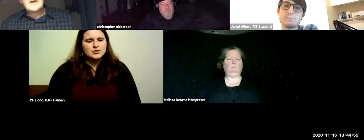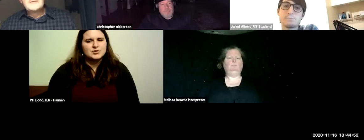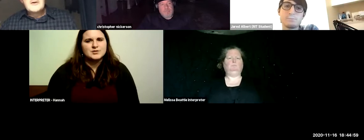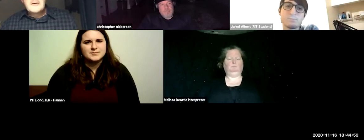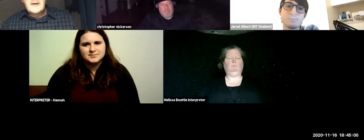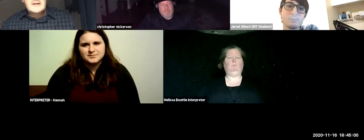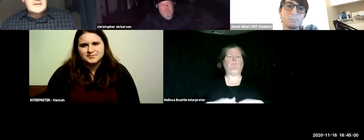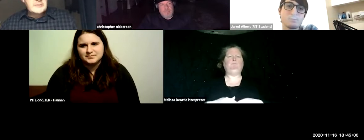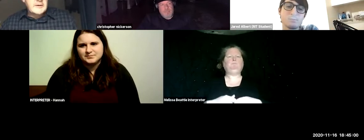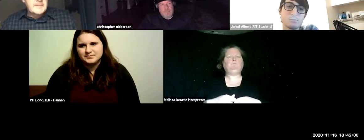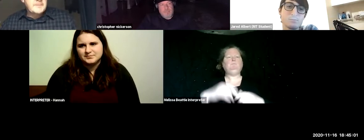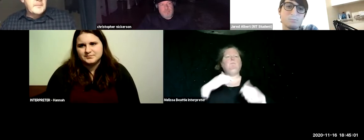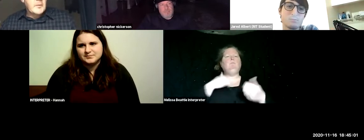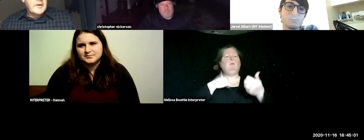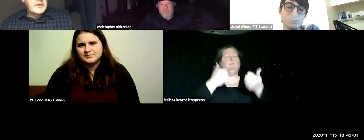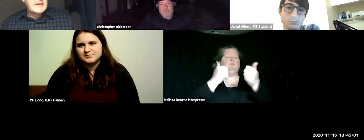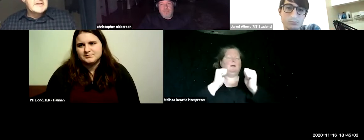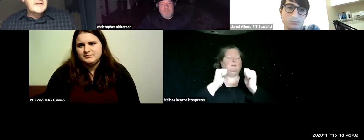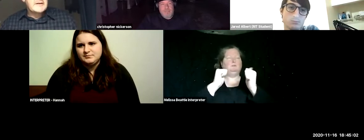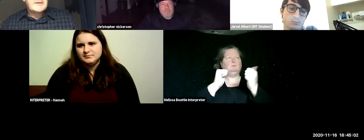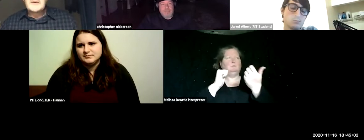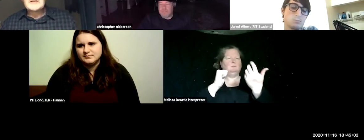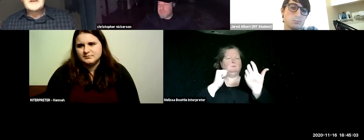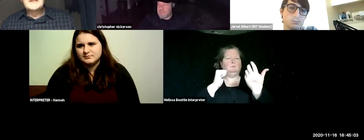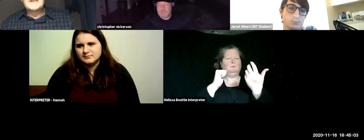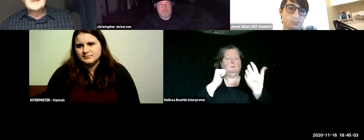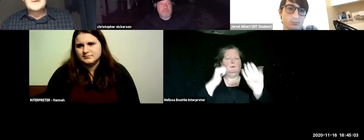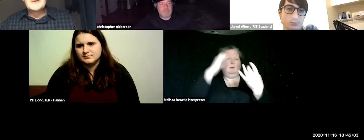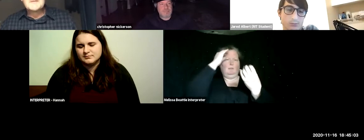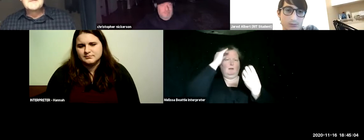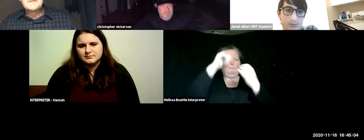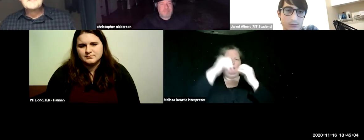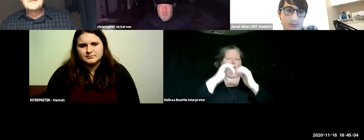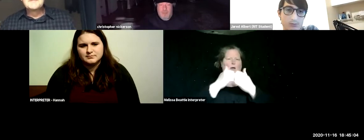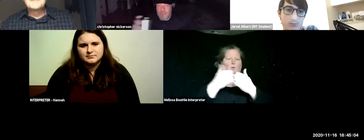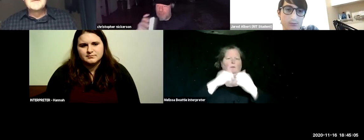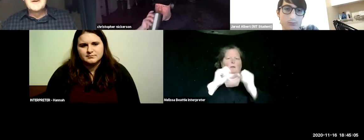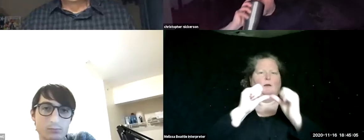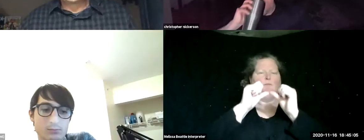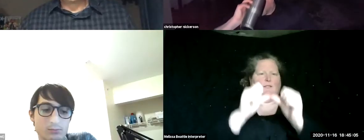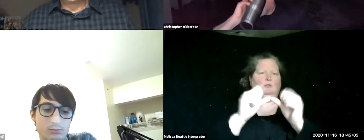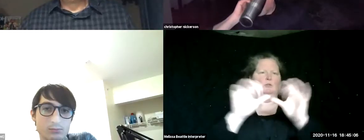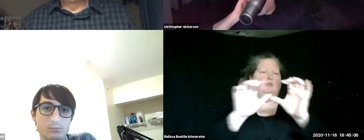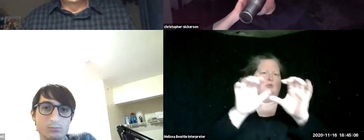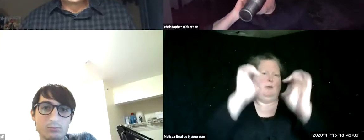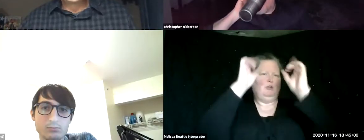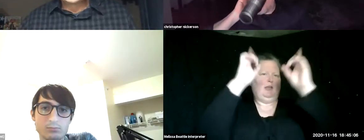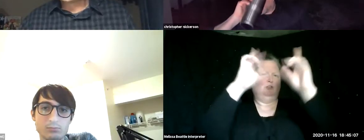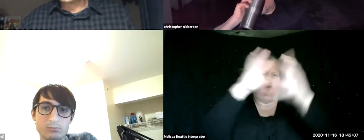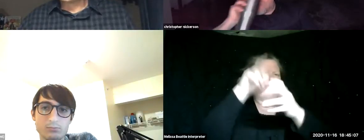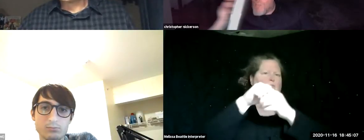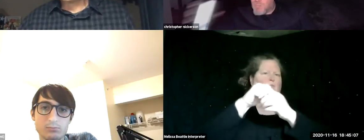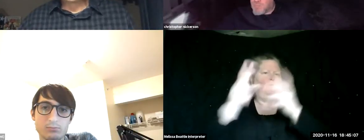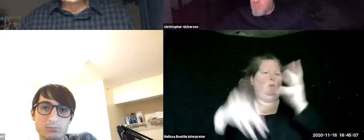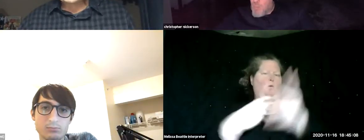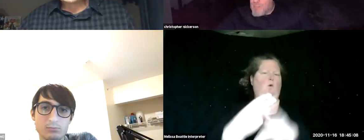I'm trying to mirror that into the way we continue to do education in this world. Yeah. Right. And you know, the